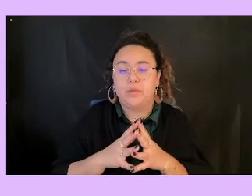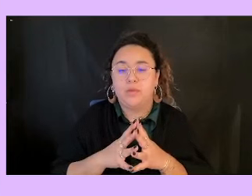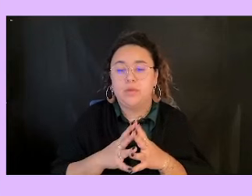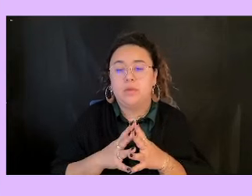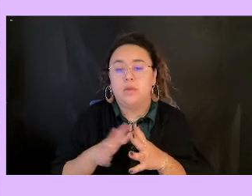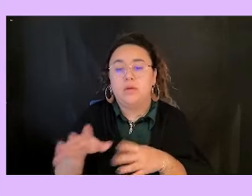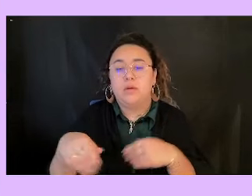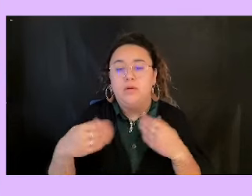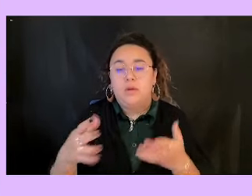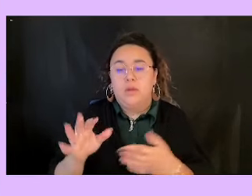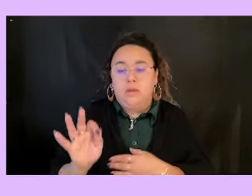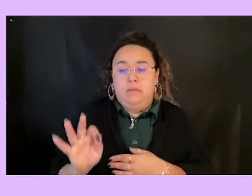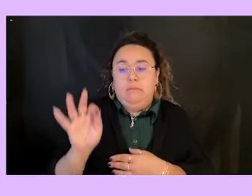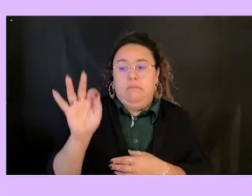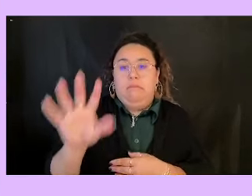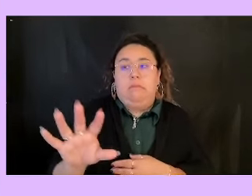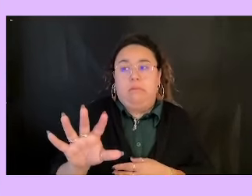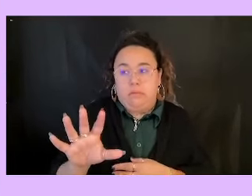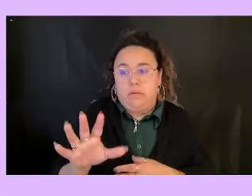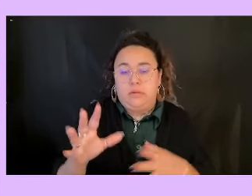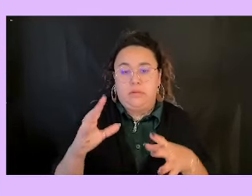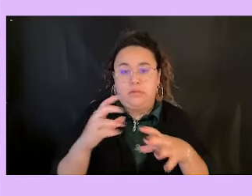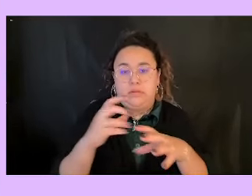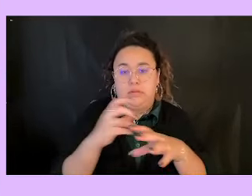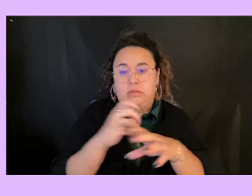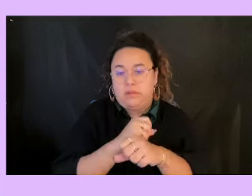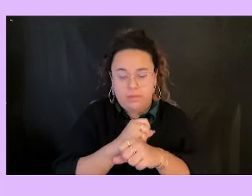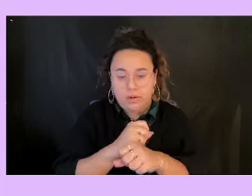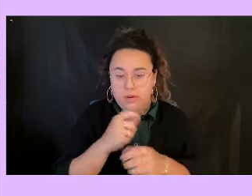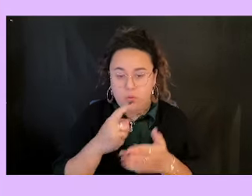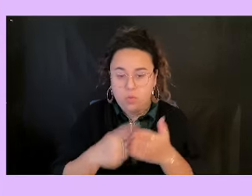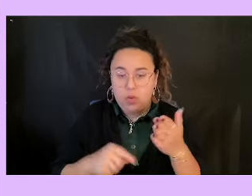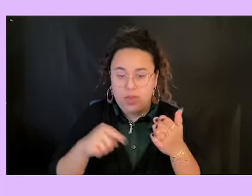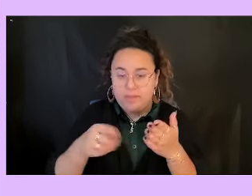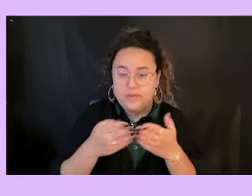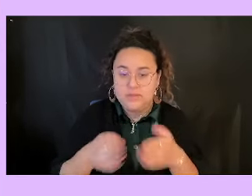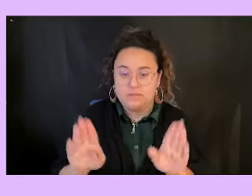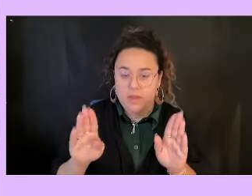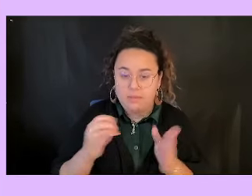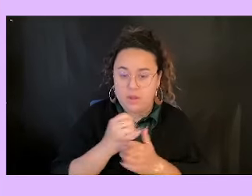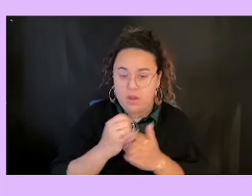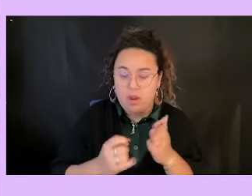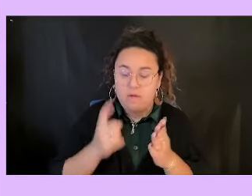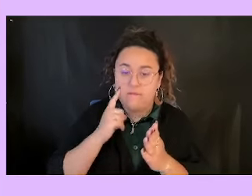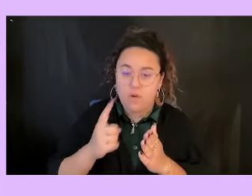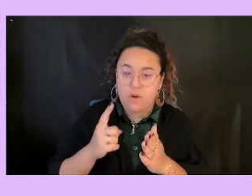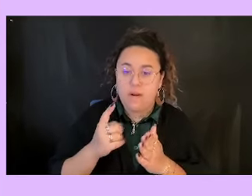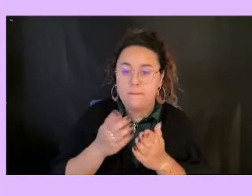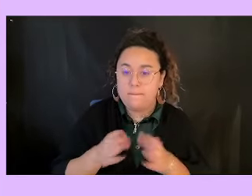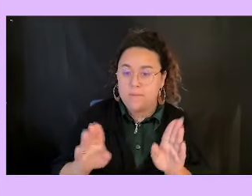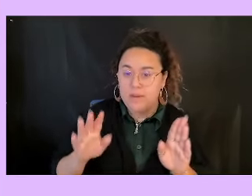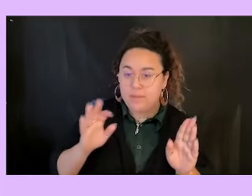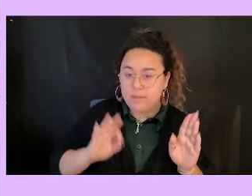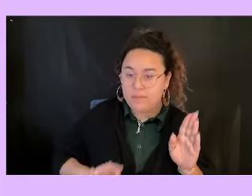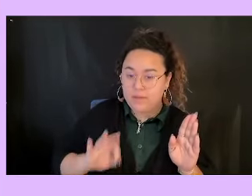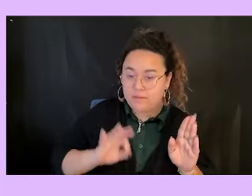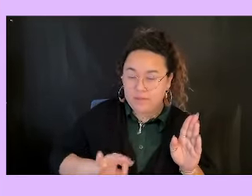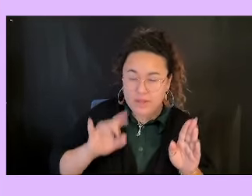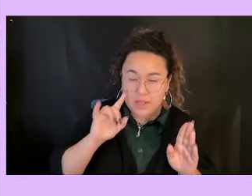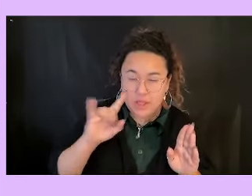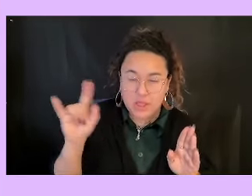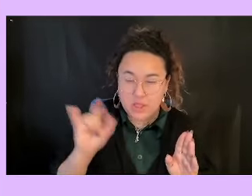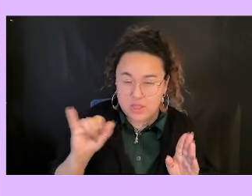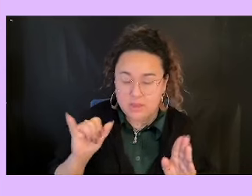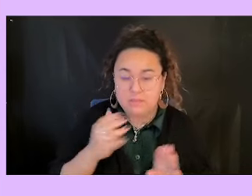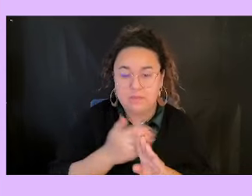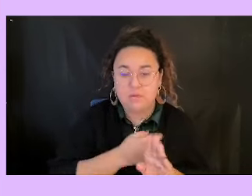little bit of a summary of what this public art for public good model is before we get into the meat of